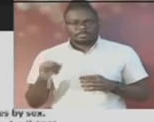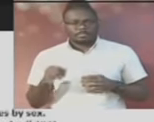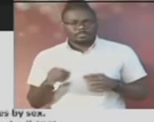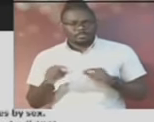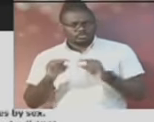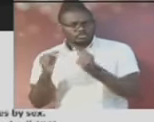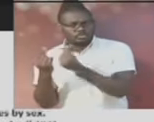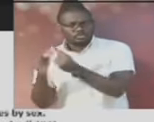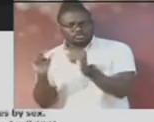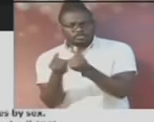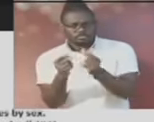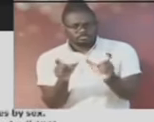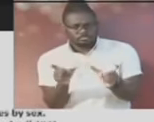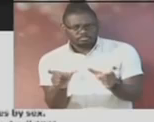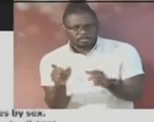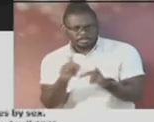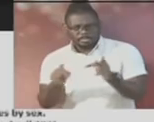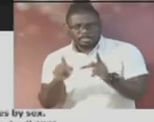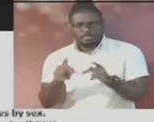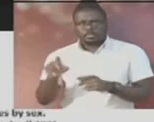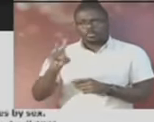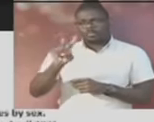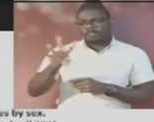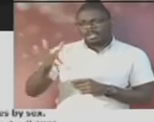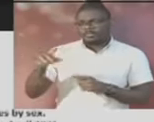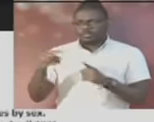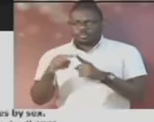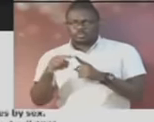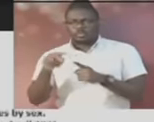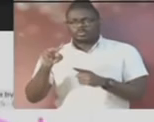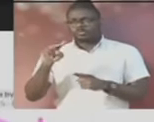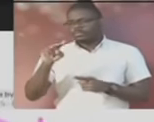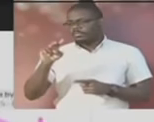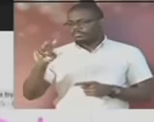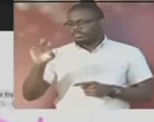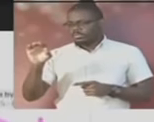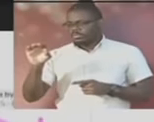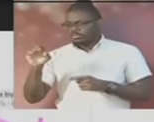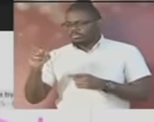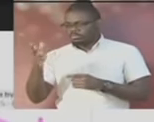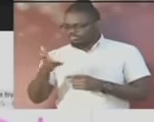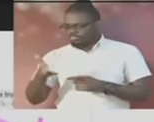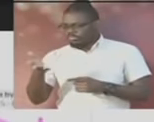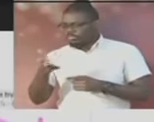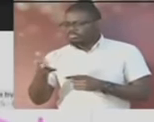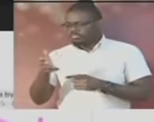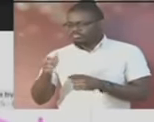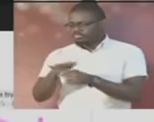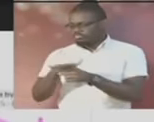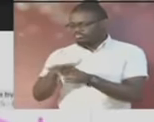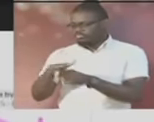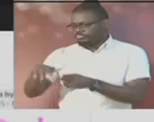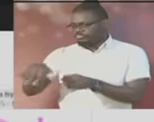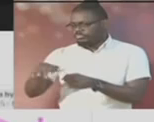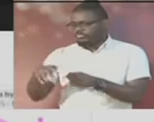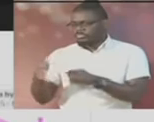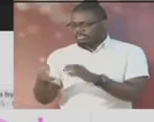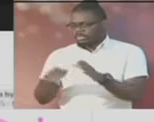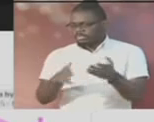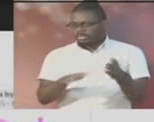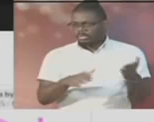that 25 to 49 year age group. Next slide. Now, looking at the deaths just in the last